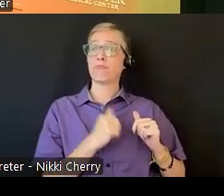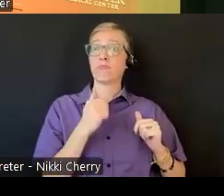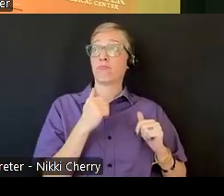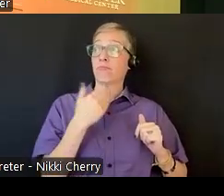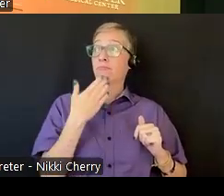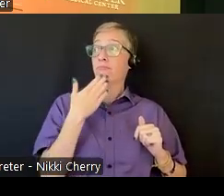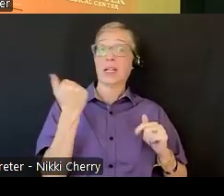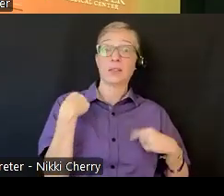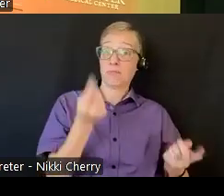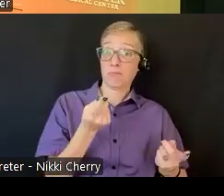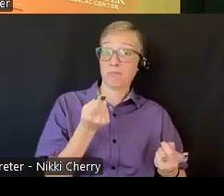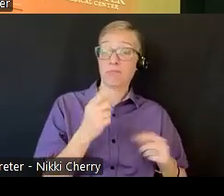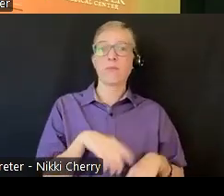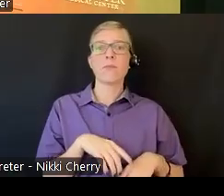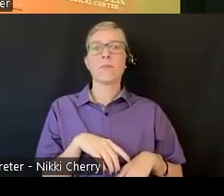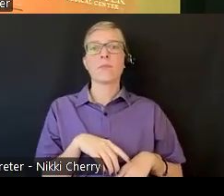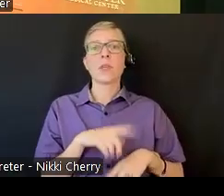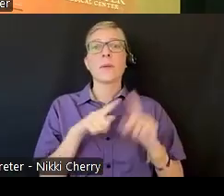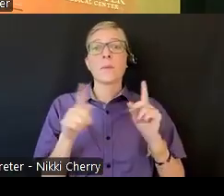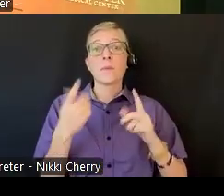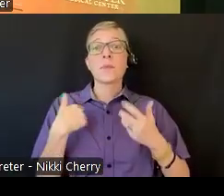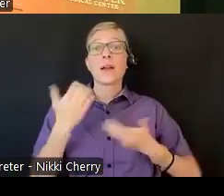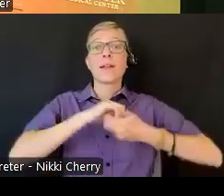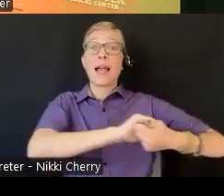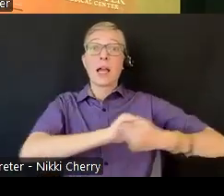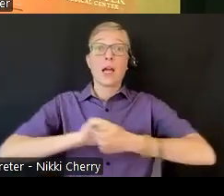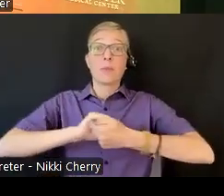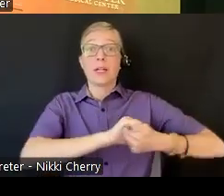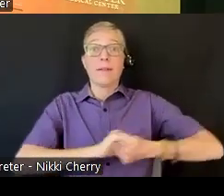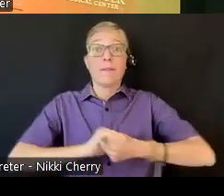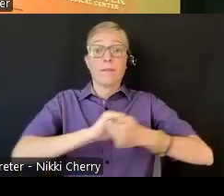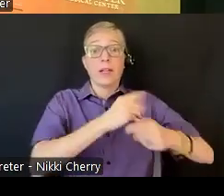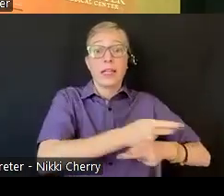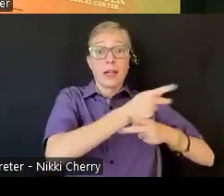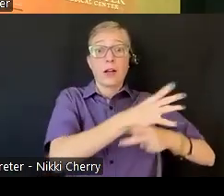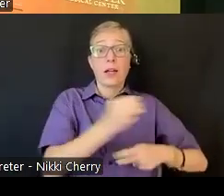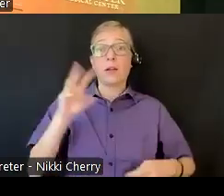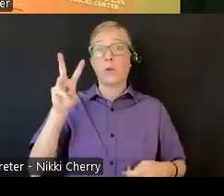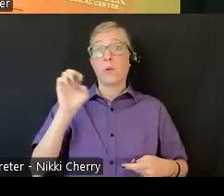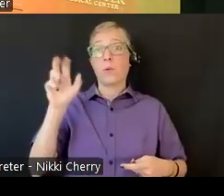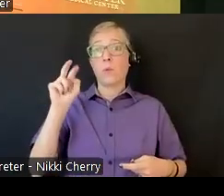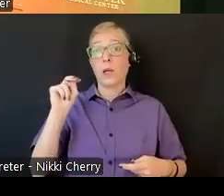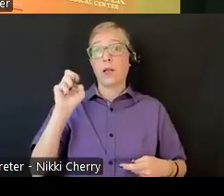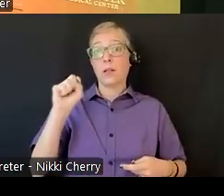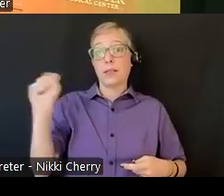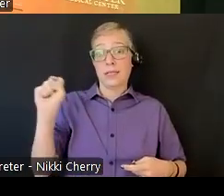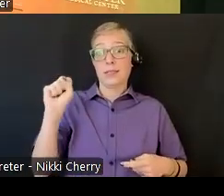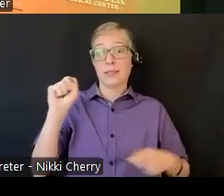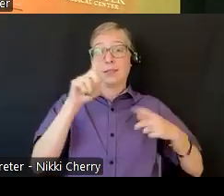collaborative care and wellness division is getting larger and larger with 40 plus faculty members. But other than